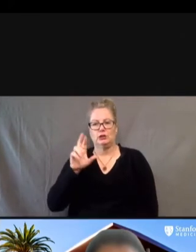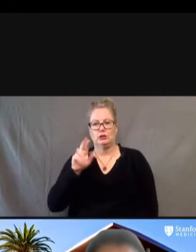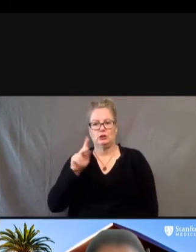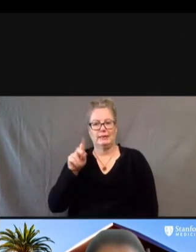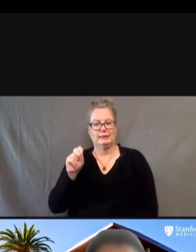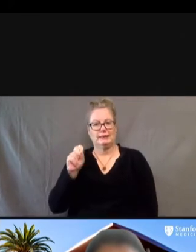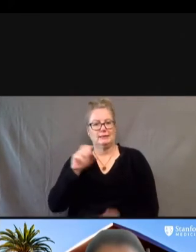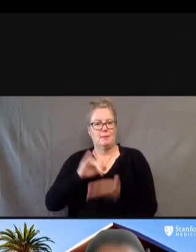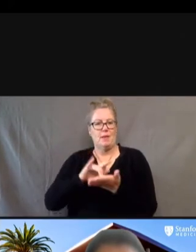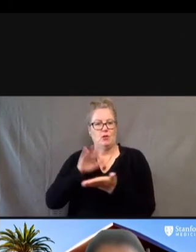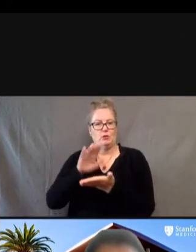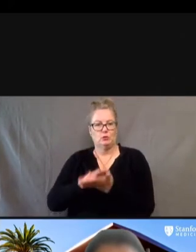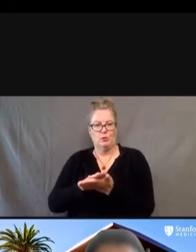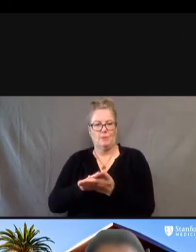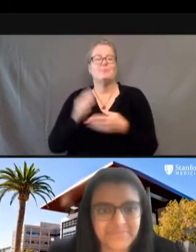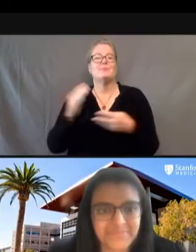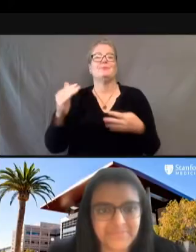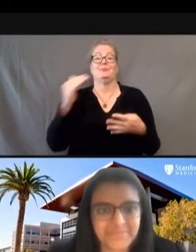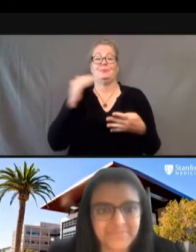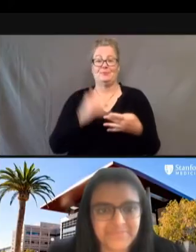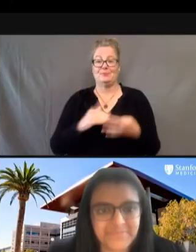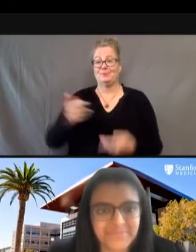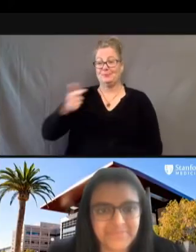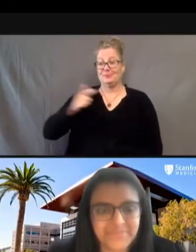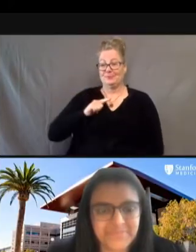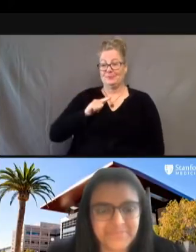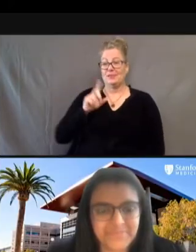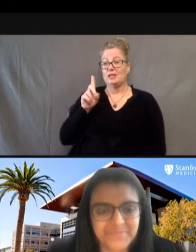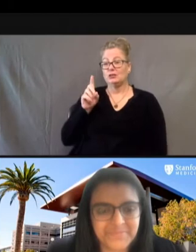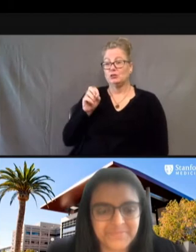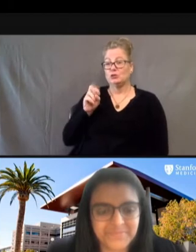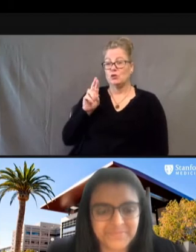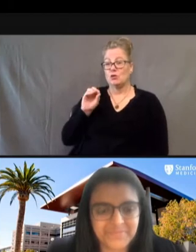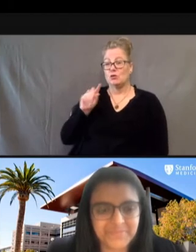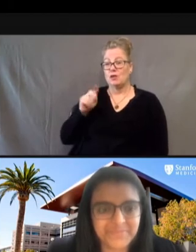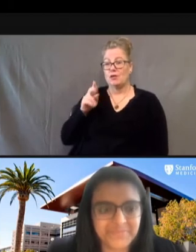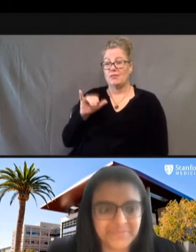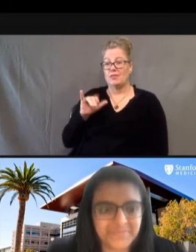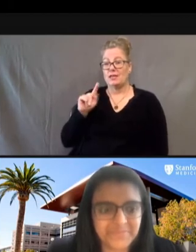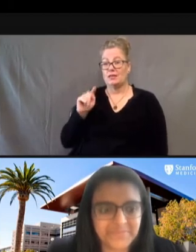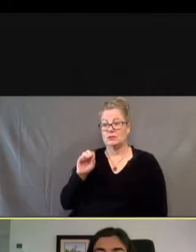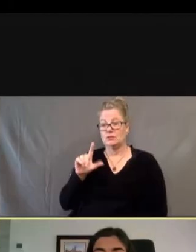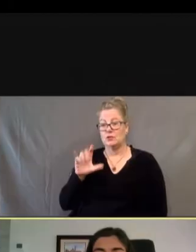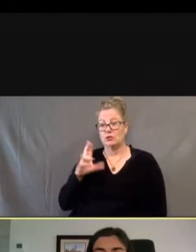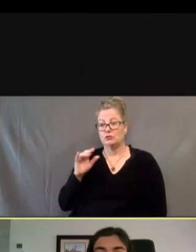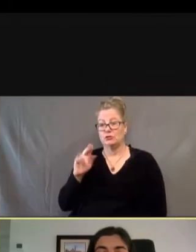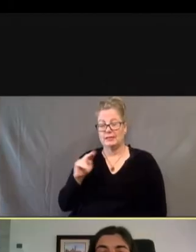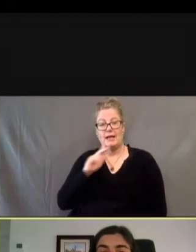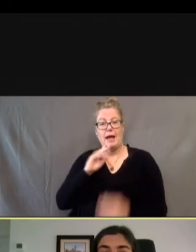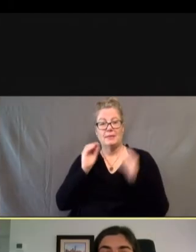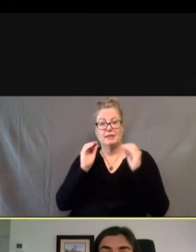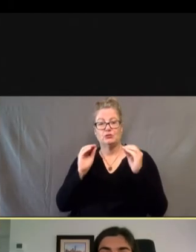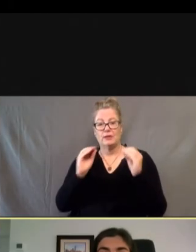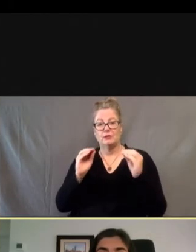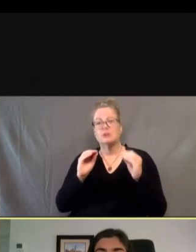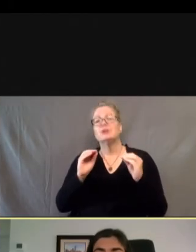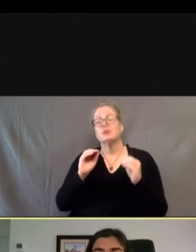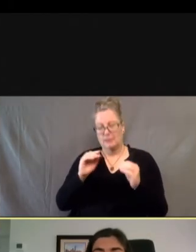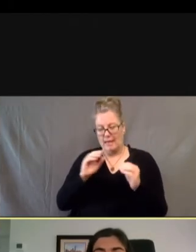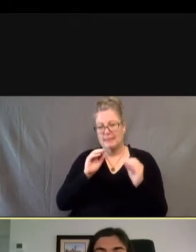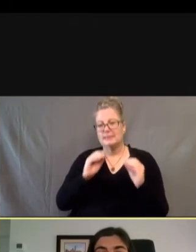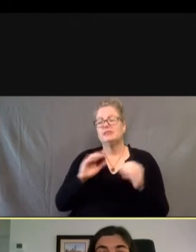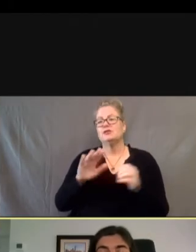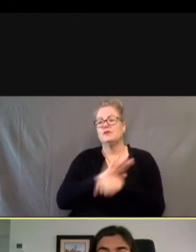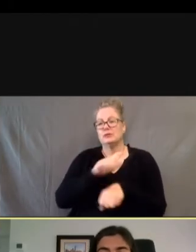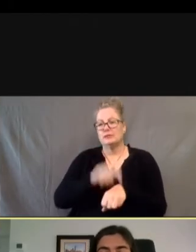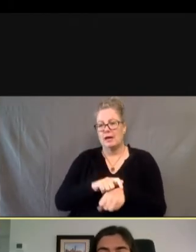Hi, my name is Dorothy Tolchin. I am an instructor in physical medicine and rehabilitation part-time at Harvard Medical School, and I've been working in disability